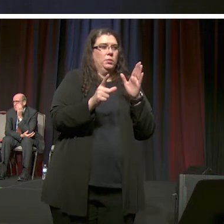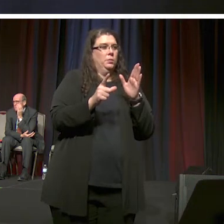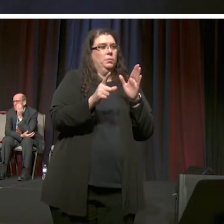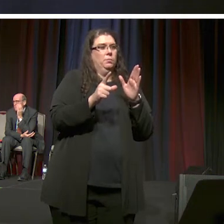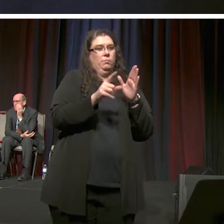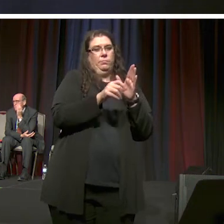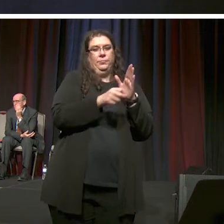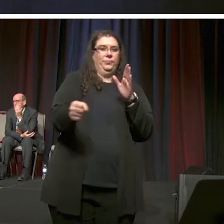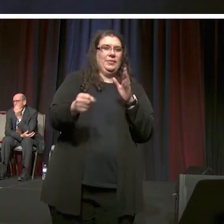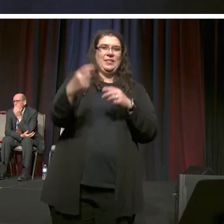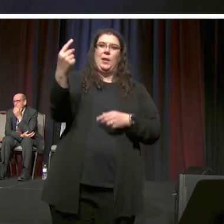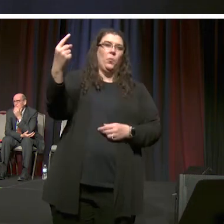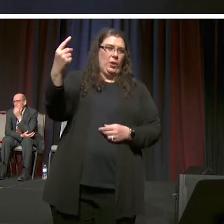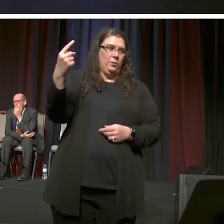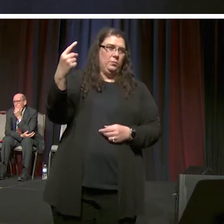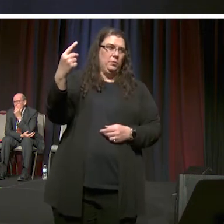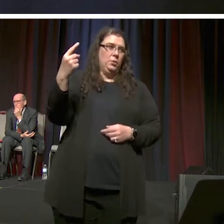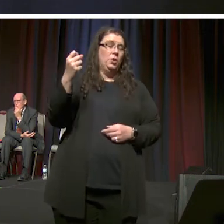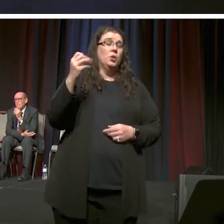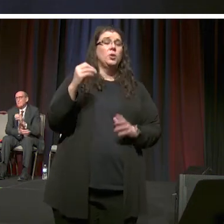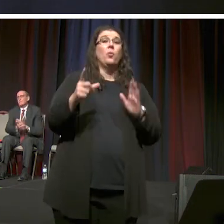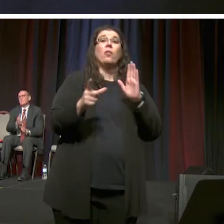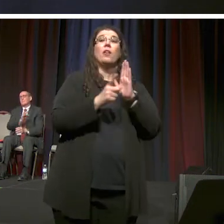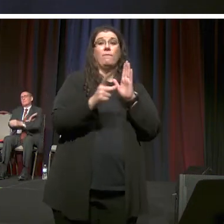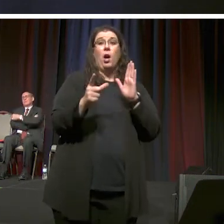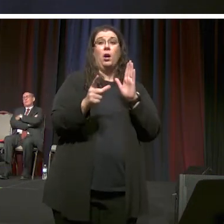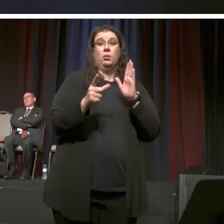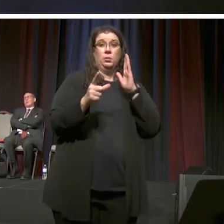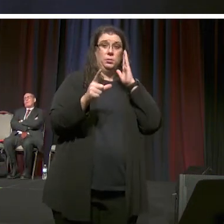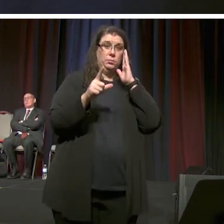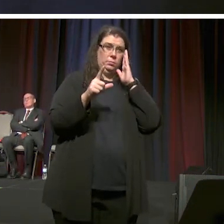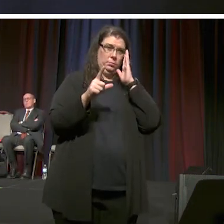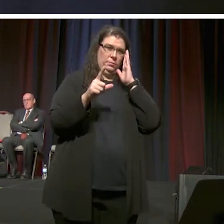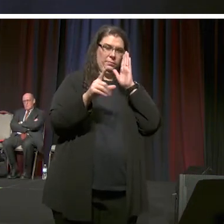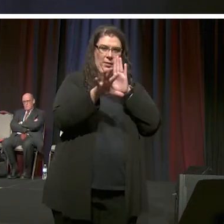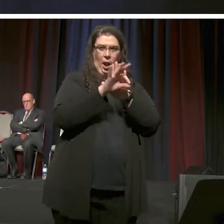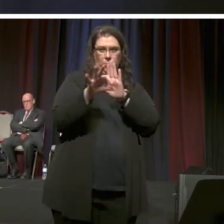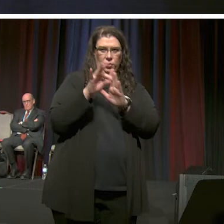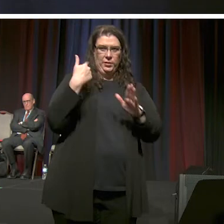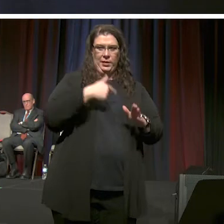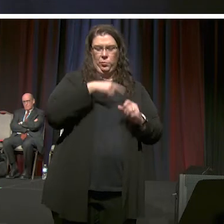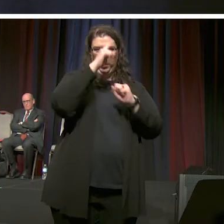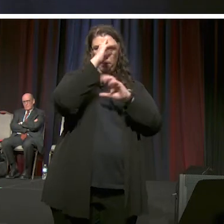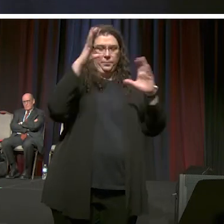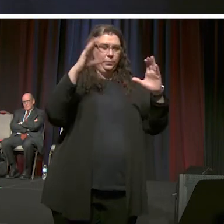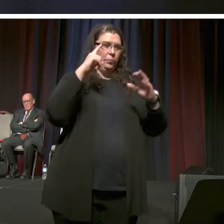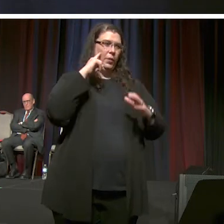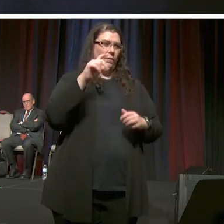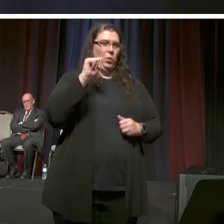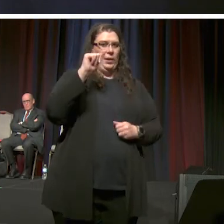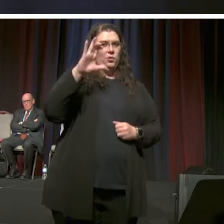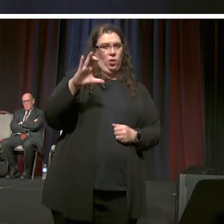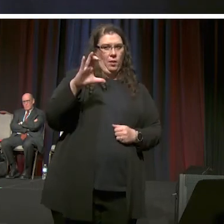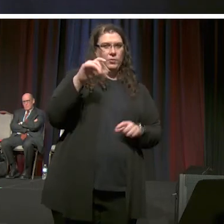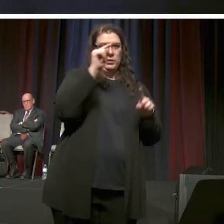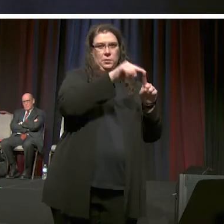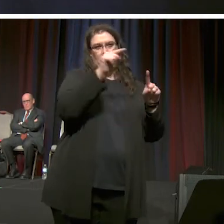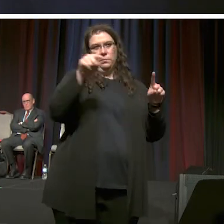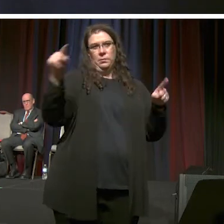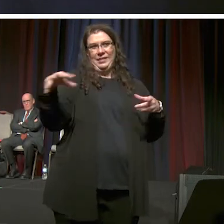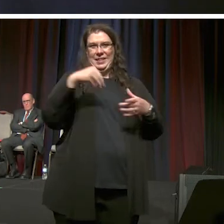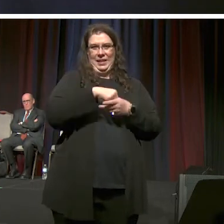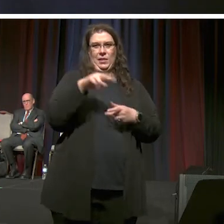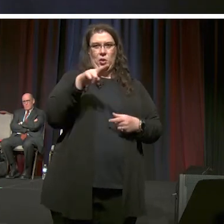for you. And so the default setting that we envision for annual conferences in the United